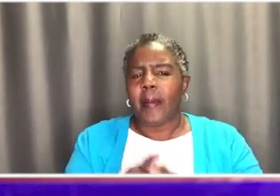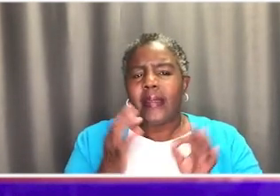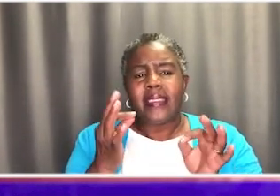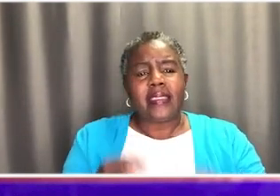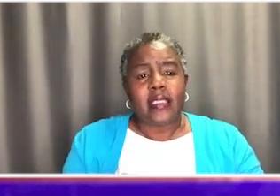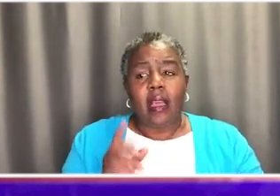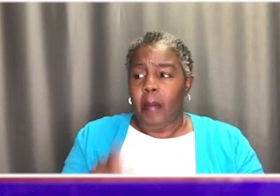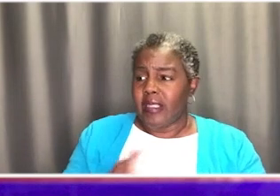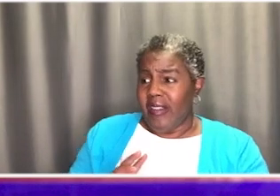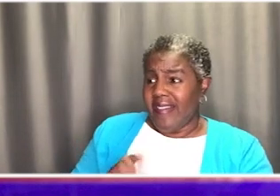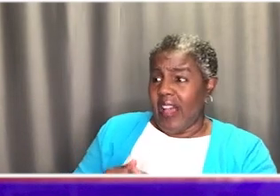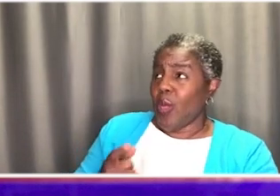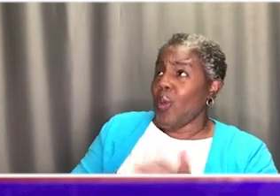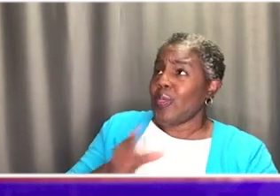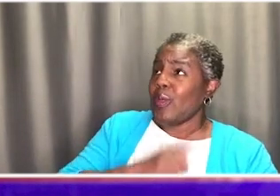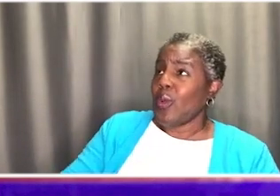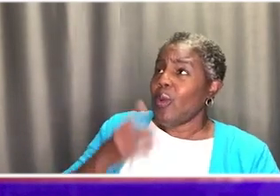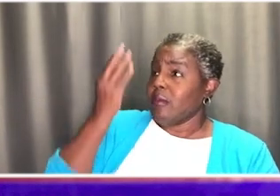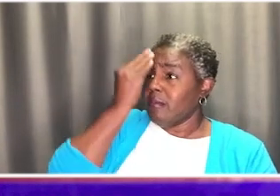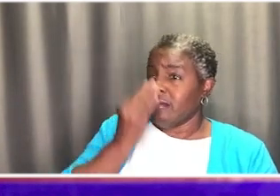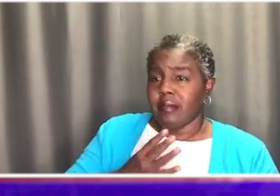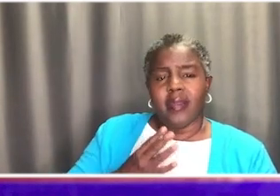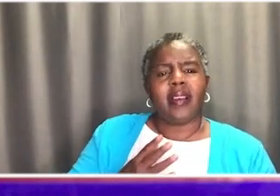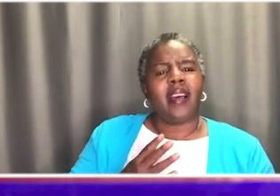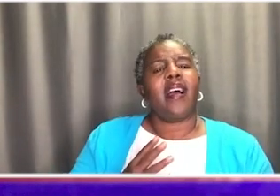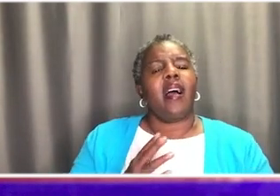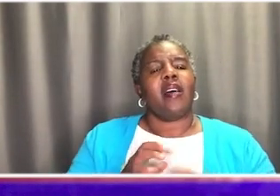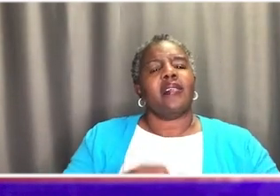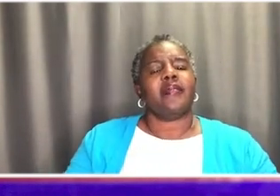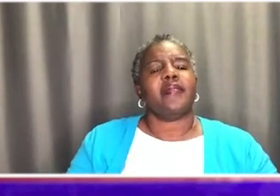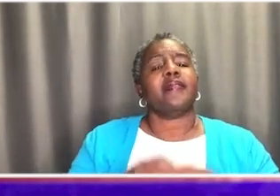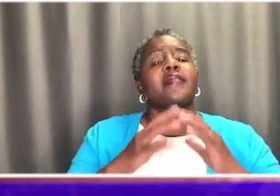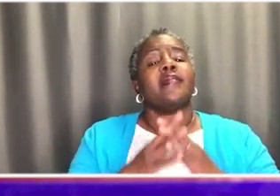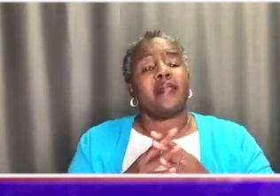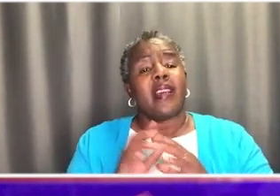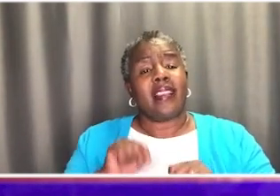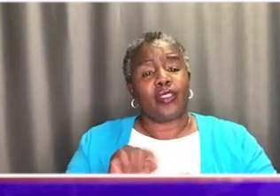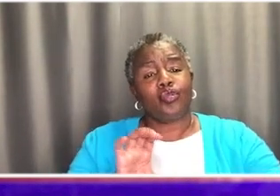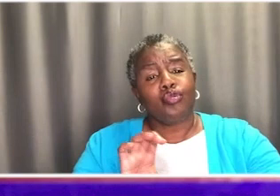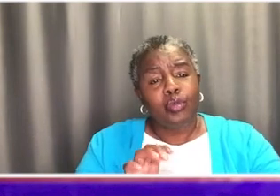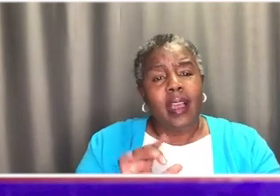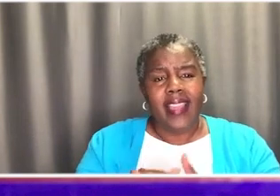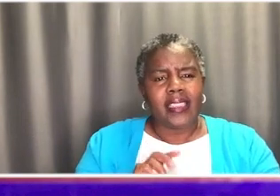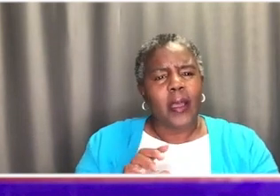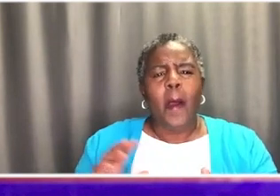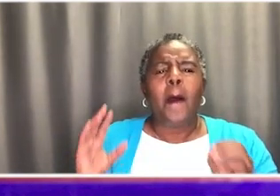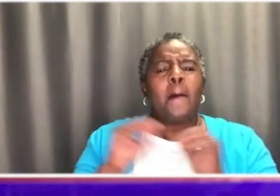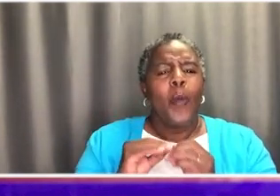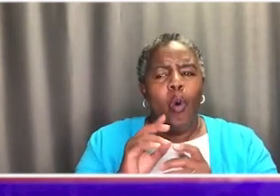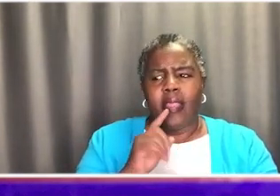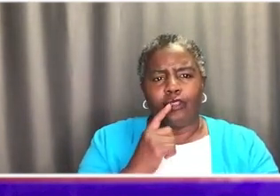Let's be obedient to the Lord. Let's build the church that surpasses tradition